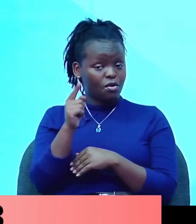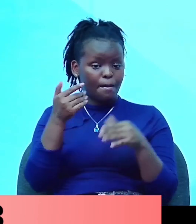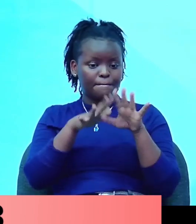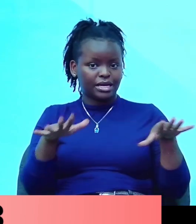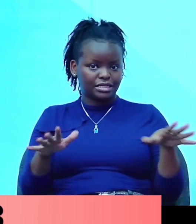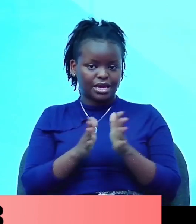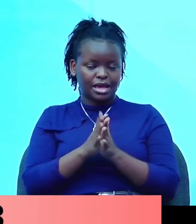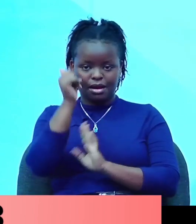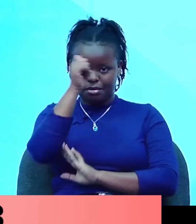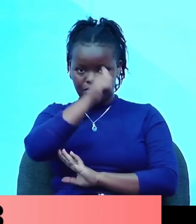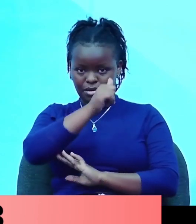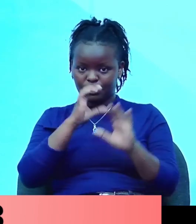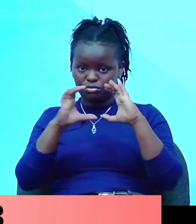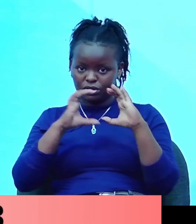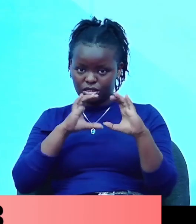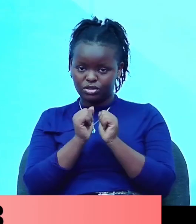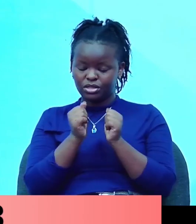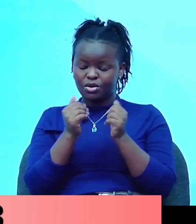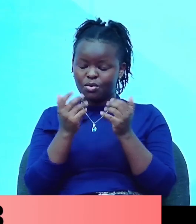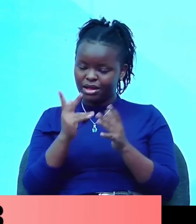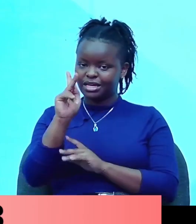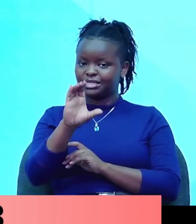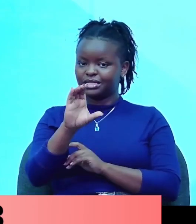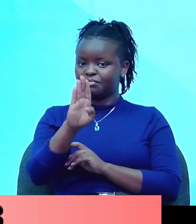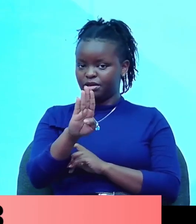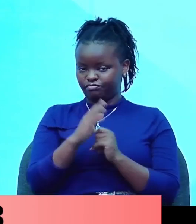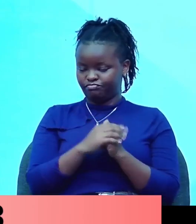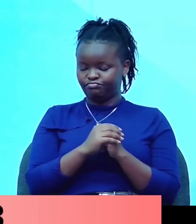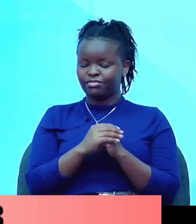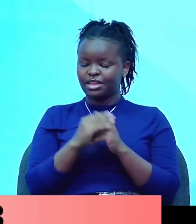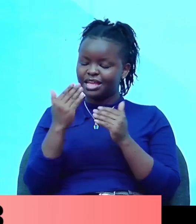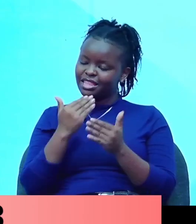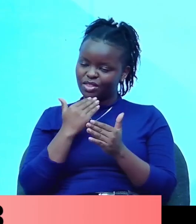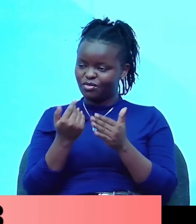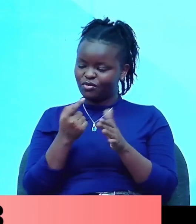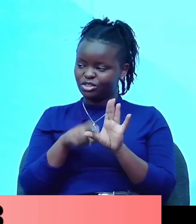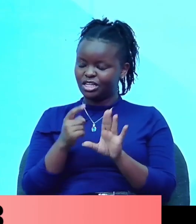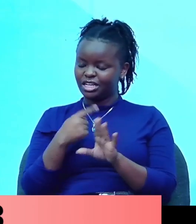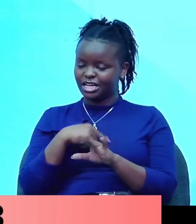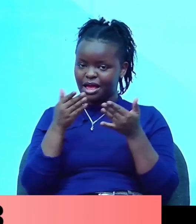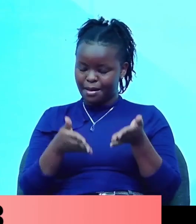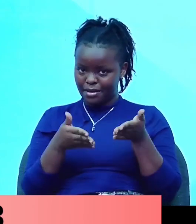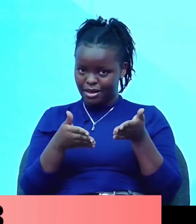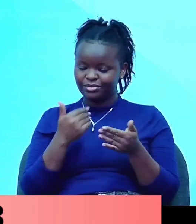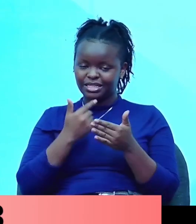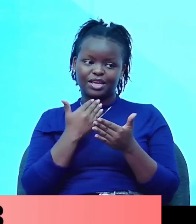brand communications at KCB Kenya. Nkatha, once again, thank you so much for making time. Thank you so much, Bill, for having me.